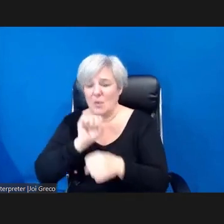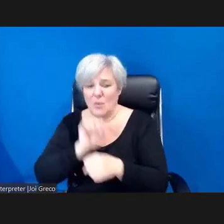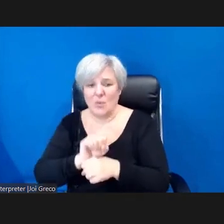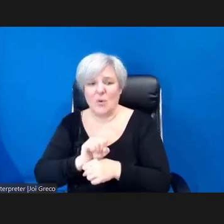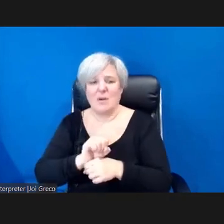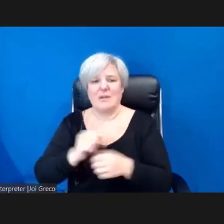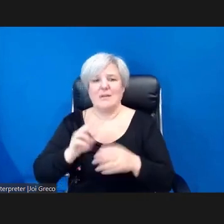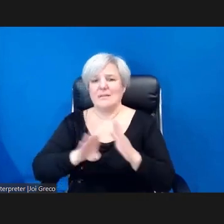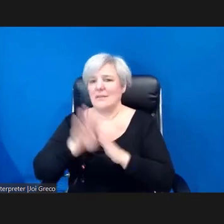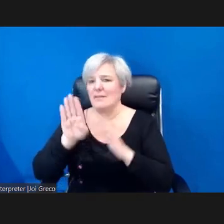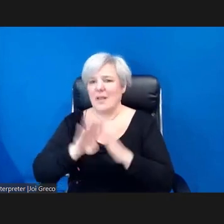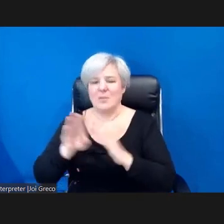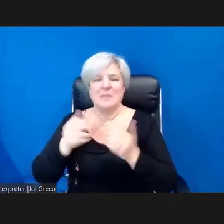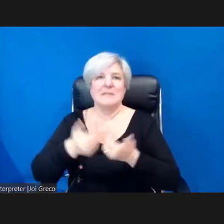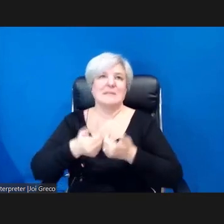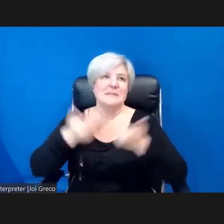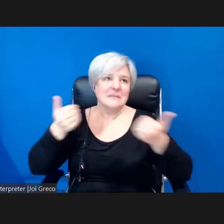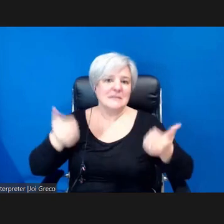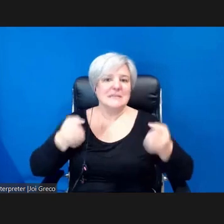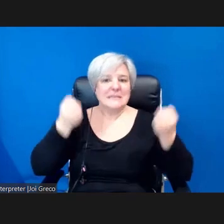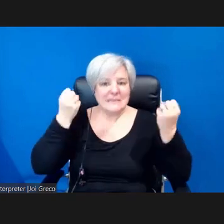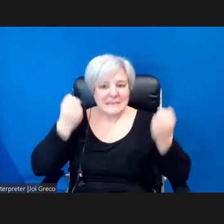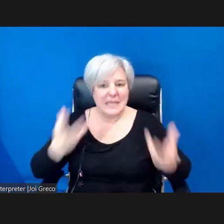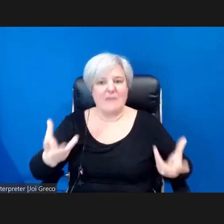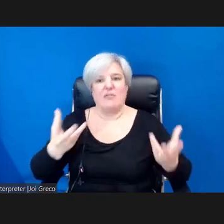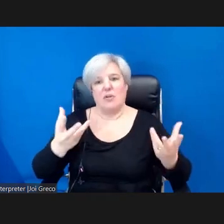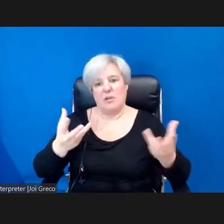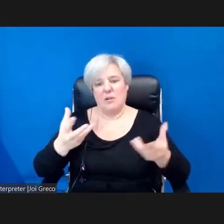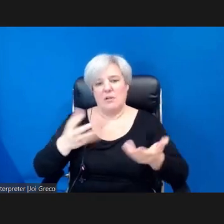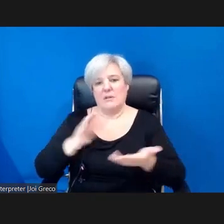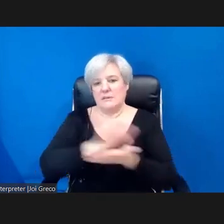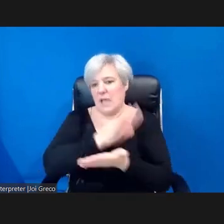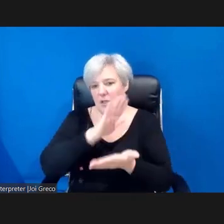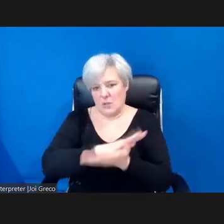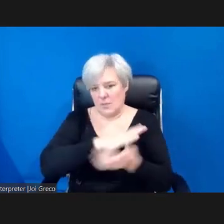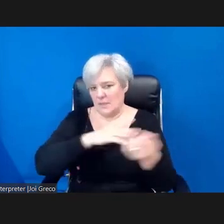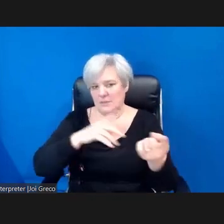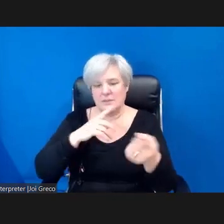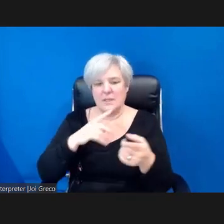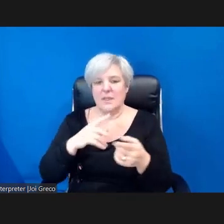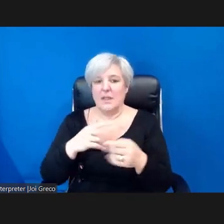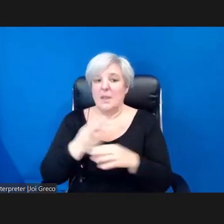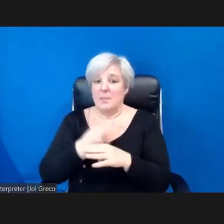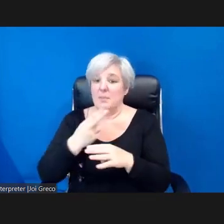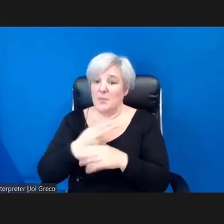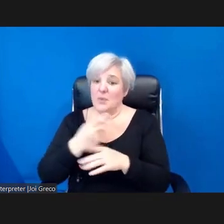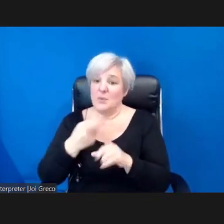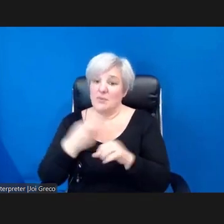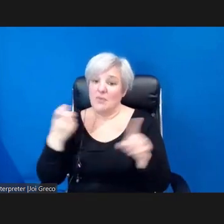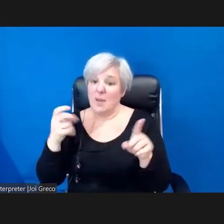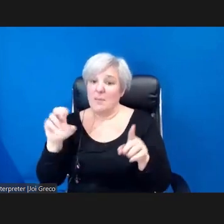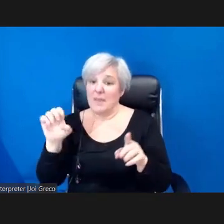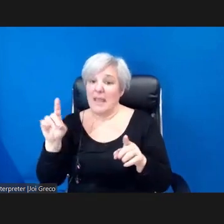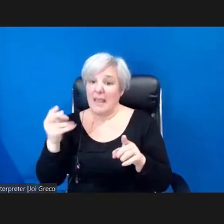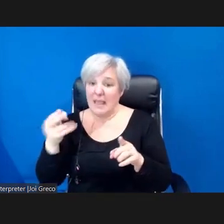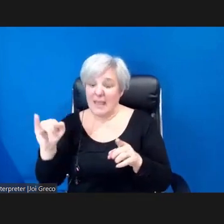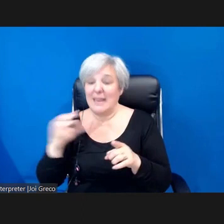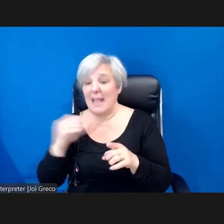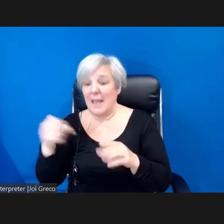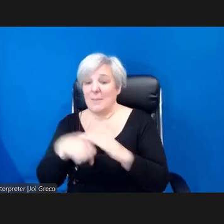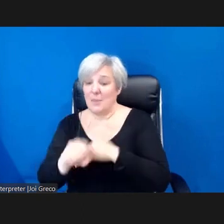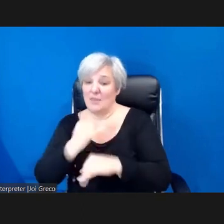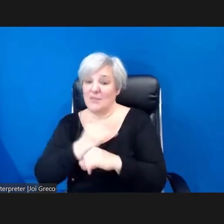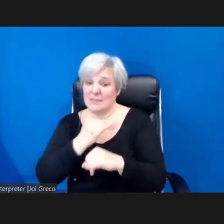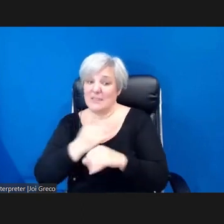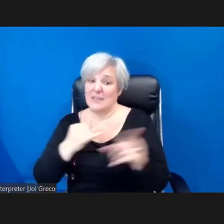developing several supporting documents and resources created for use by the EHDI program and birth